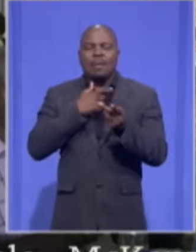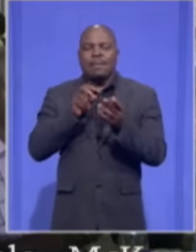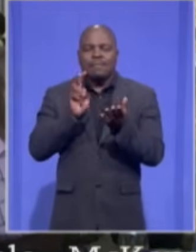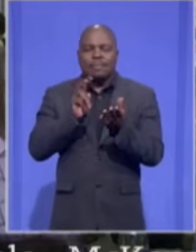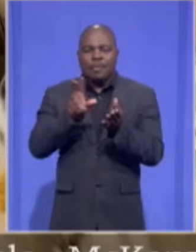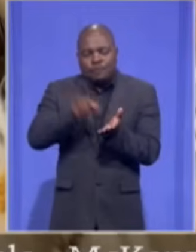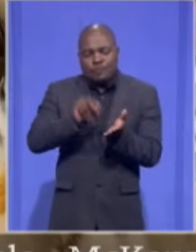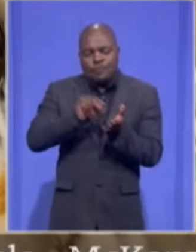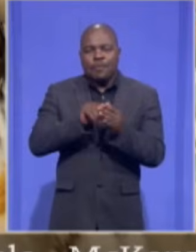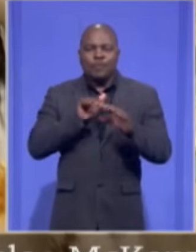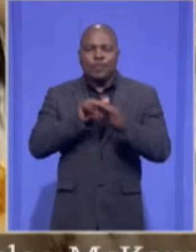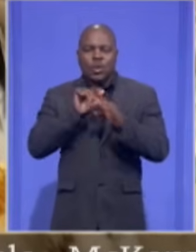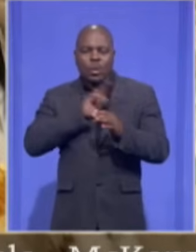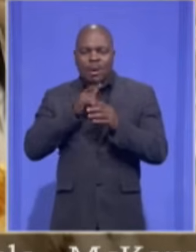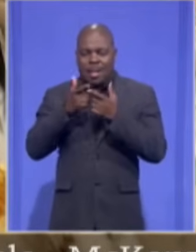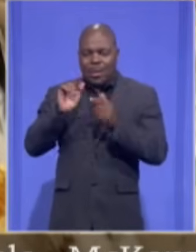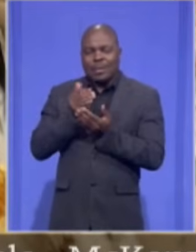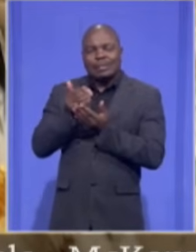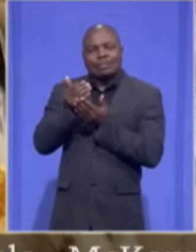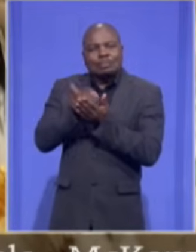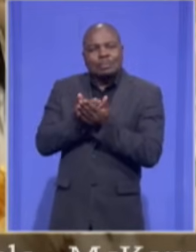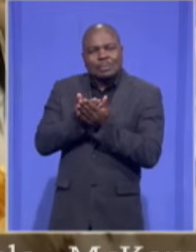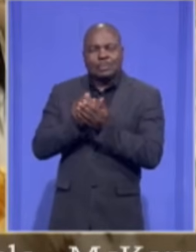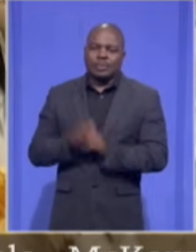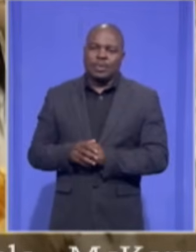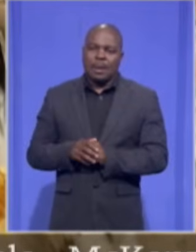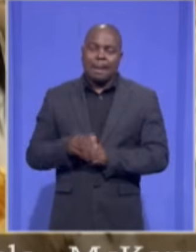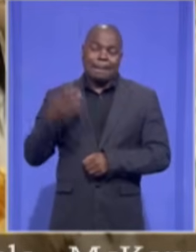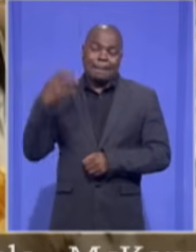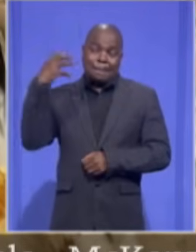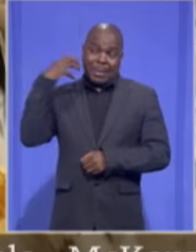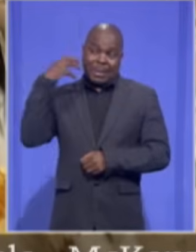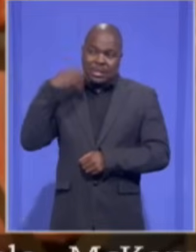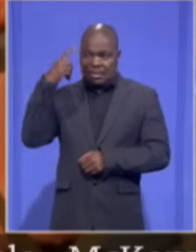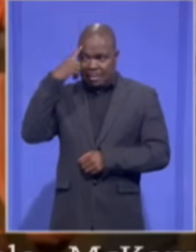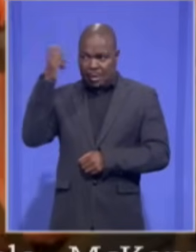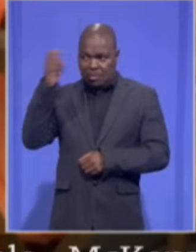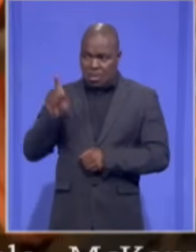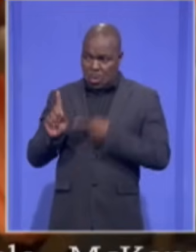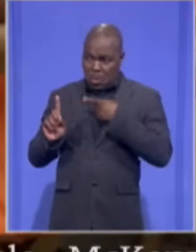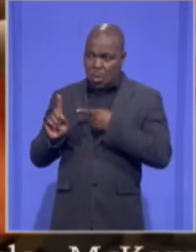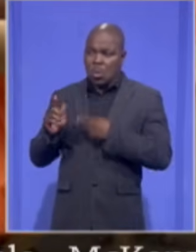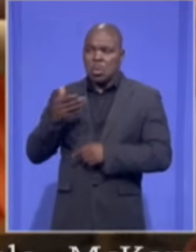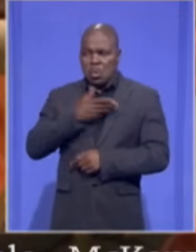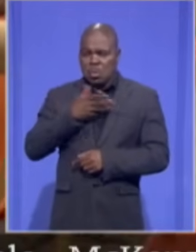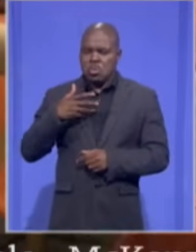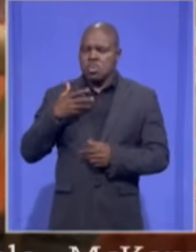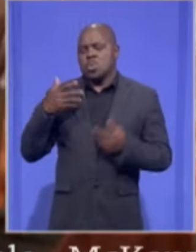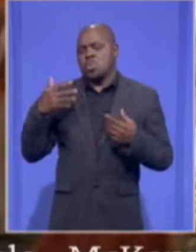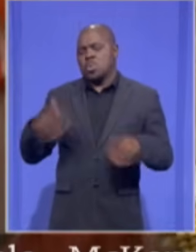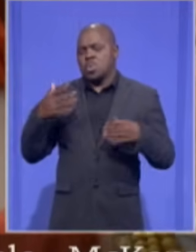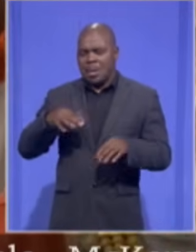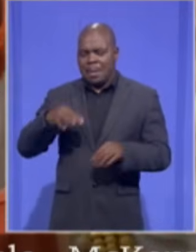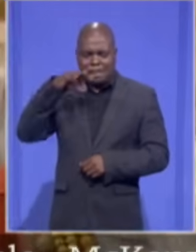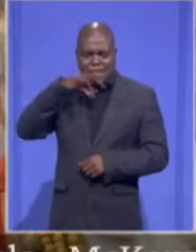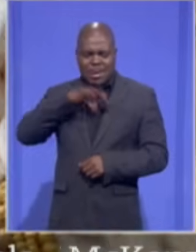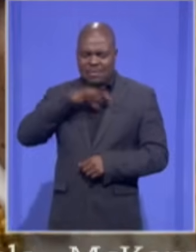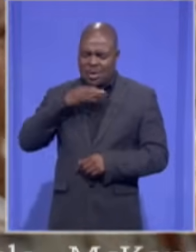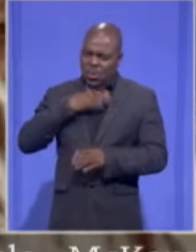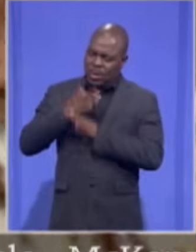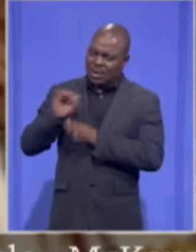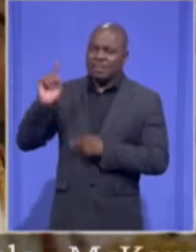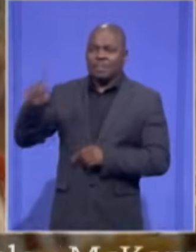boloka puo. Letona Mackenzie le dumela ha mokaubere enwa a lokela ho una molemo mesebetsing ya hae. She needs